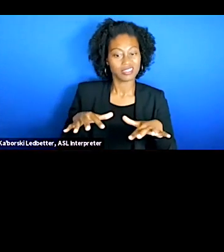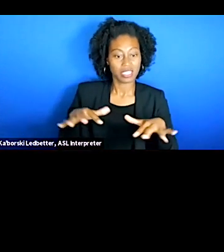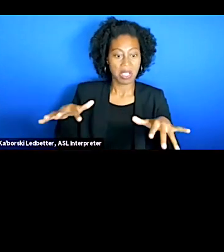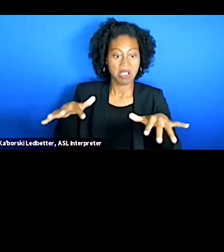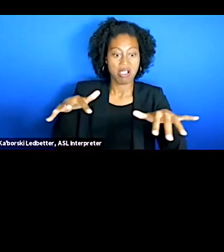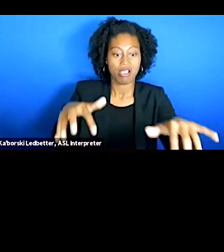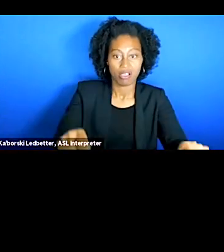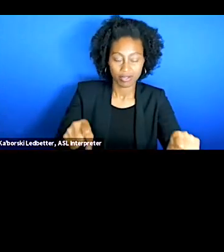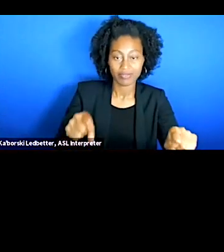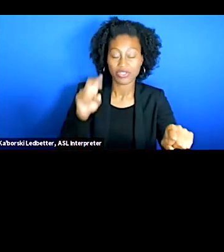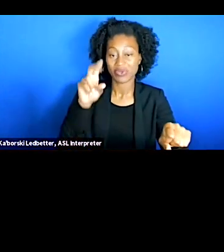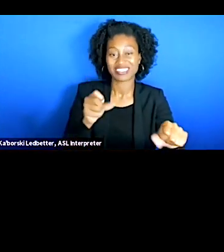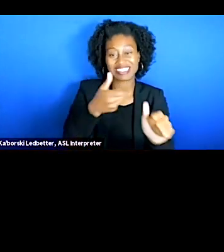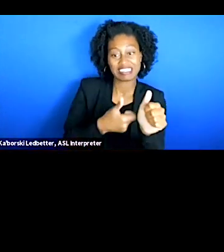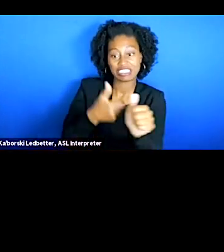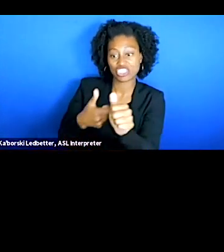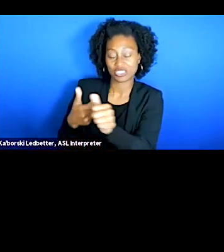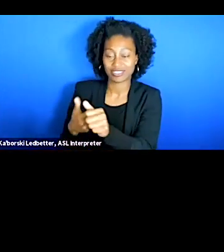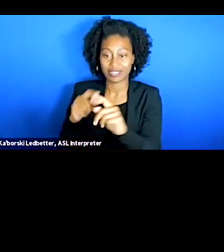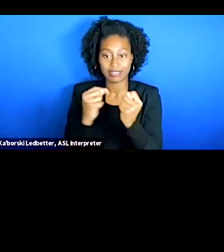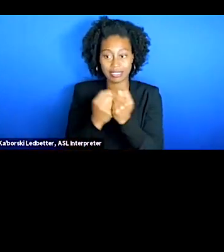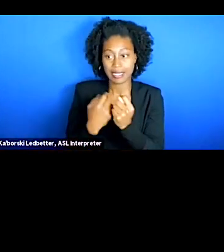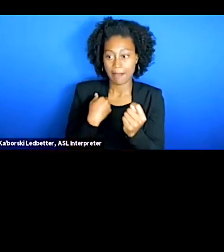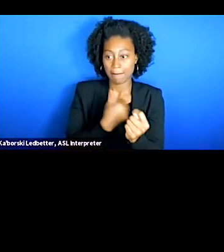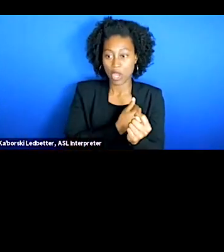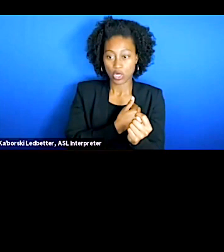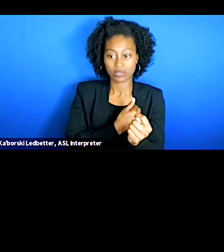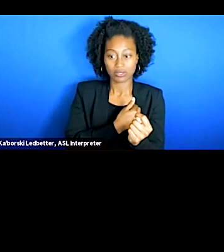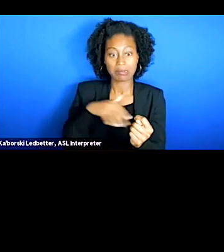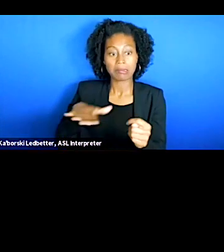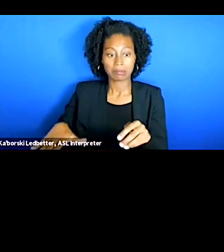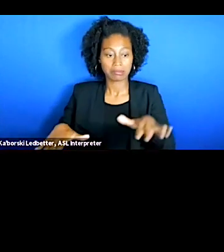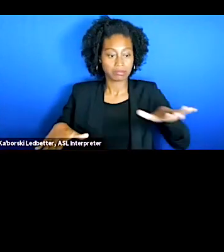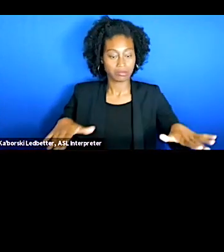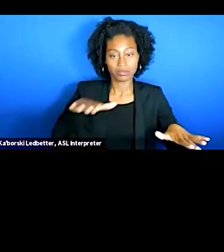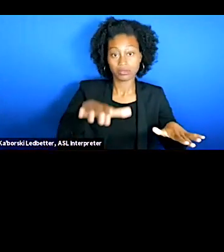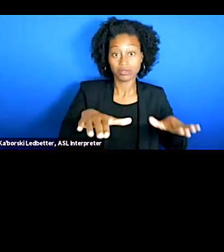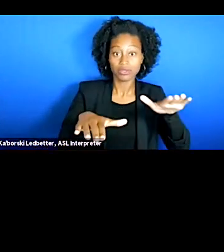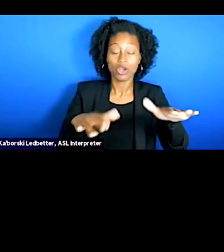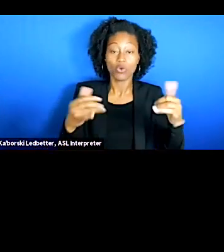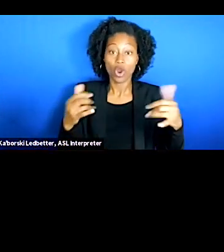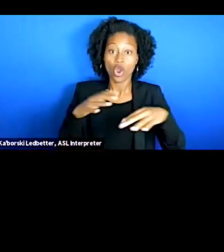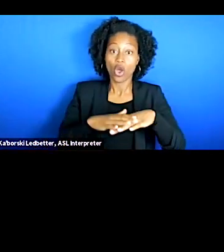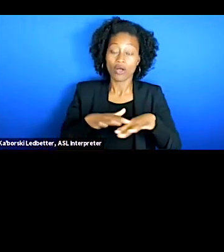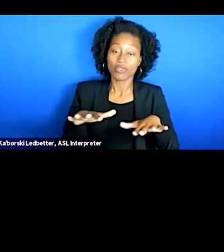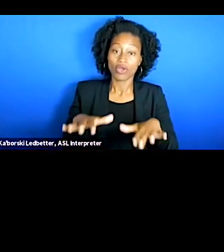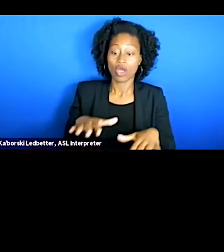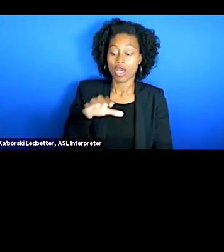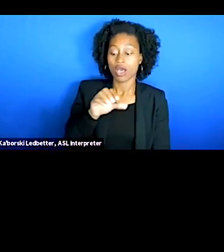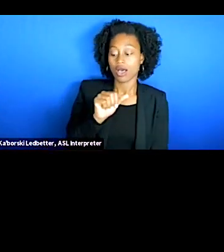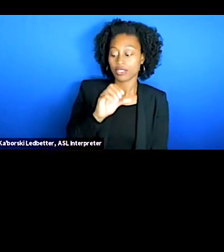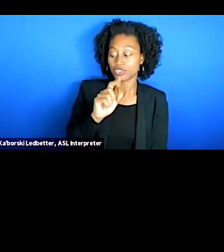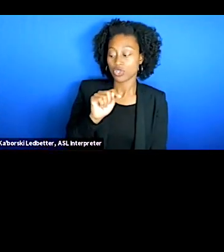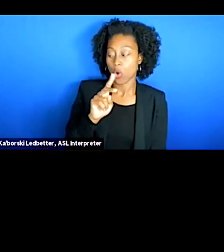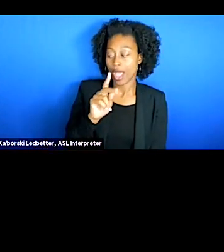which each team member is located. We are honored to be located on the occupied Otoe-Missouri